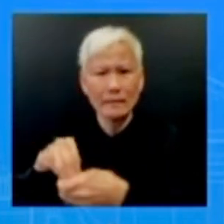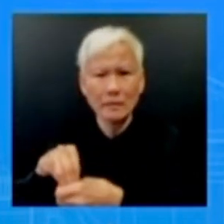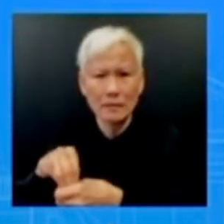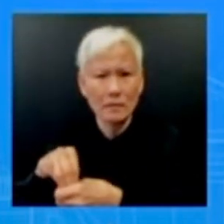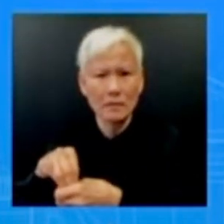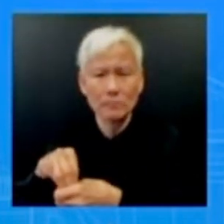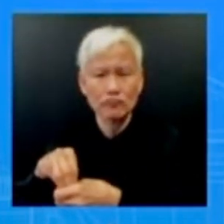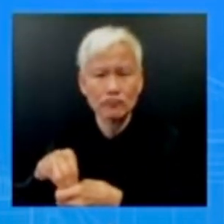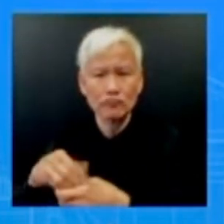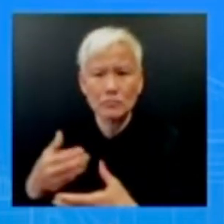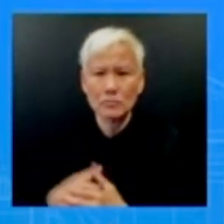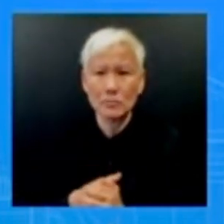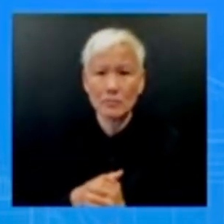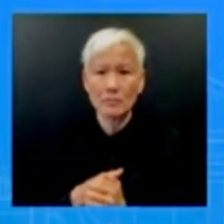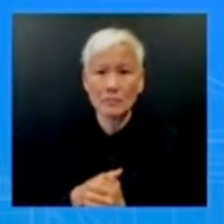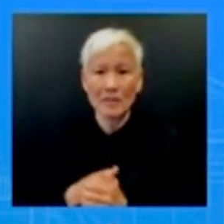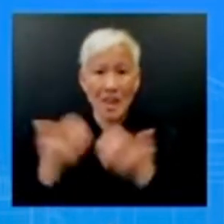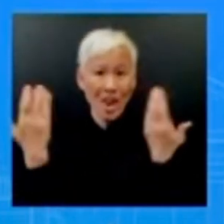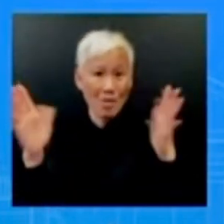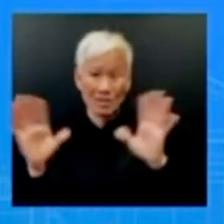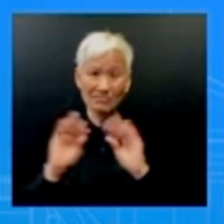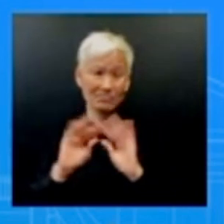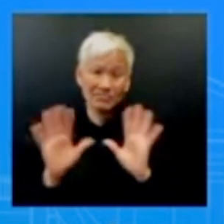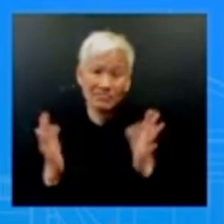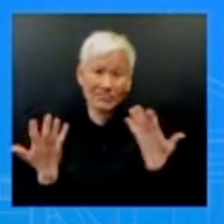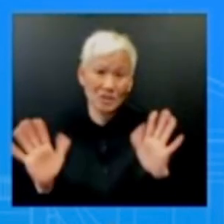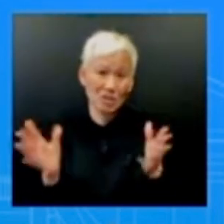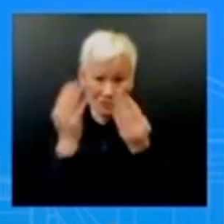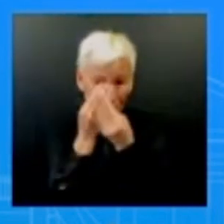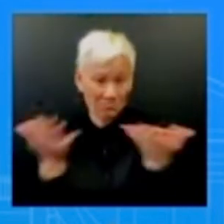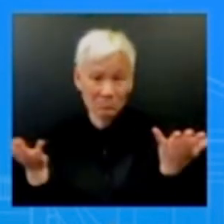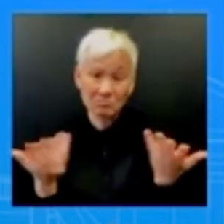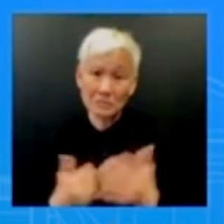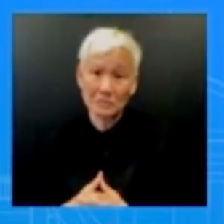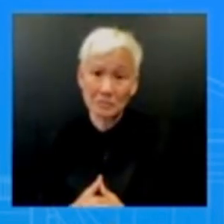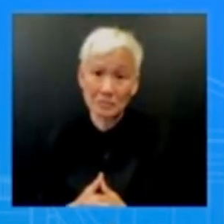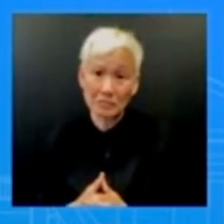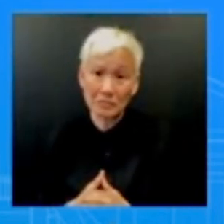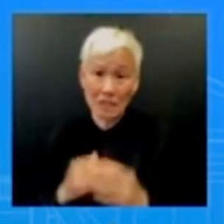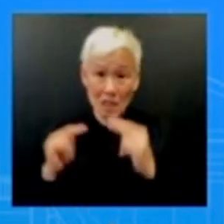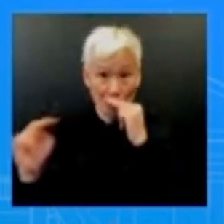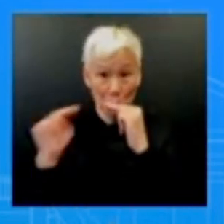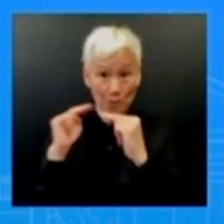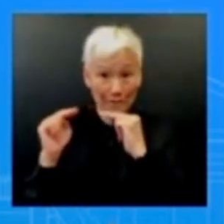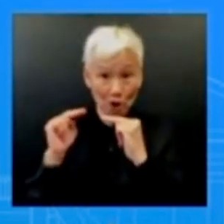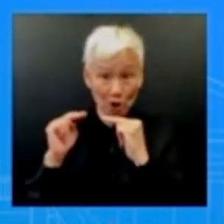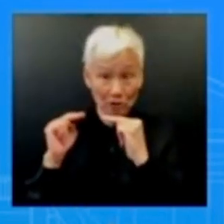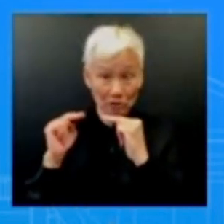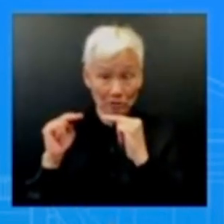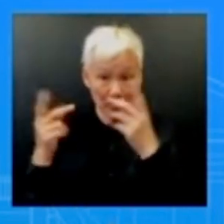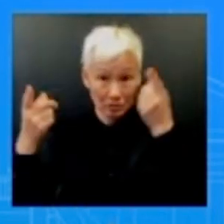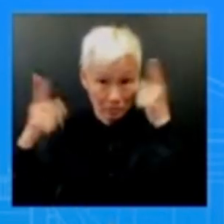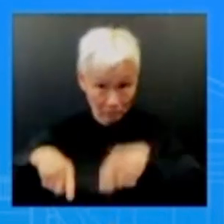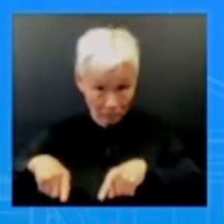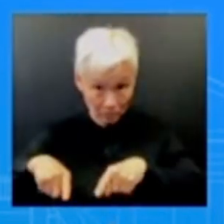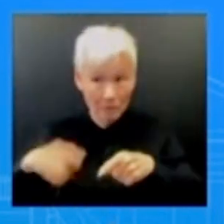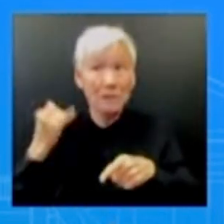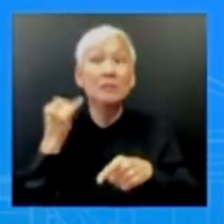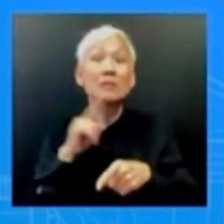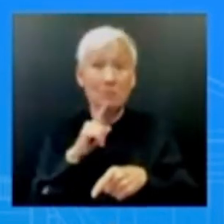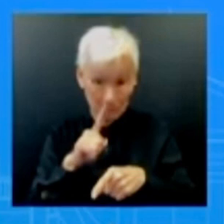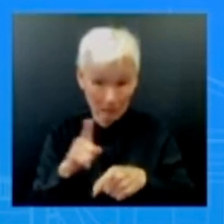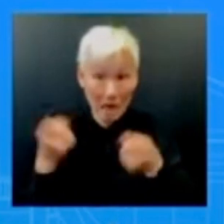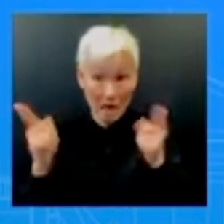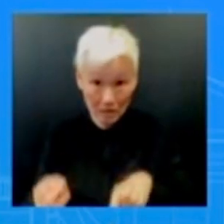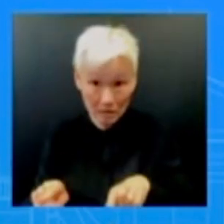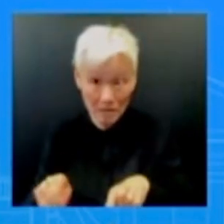very clearly, when it comes to a negotiated settlement, if it comes to a negotiated settlement, and I'll say it again,